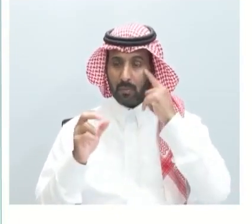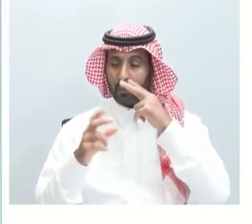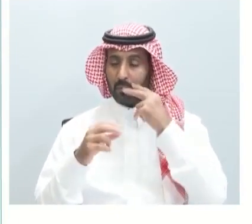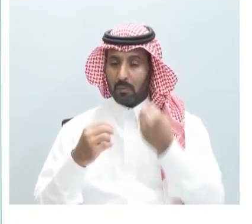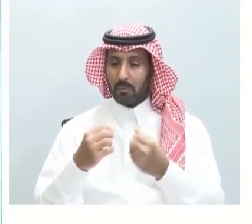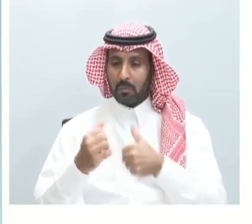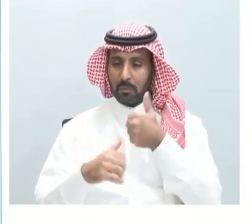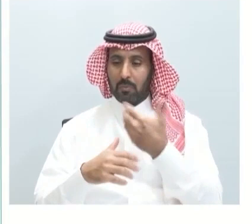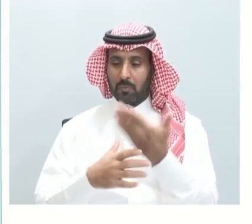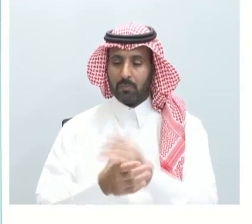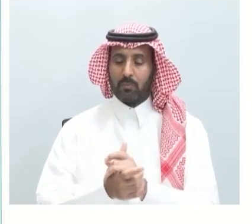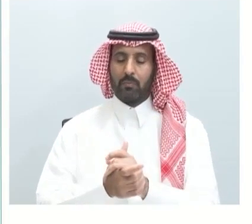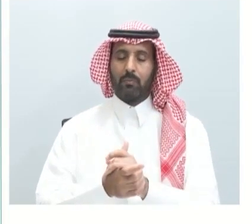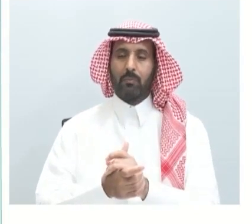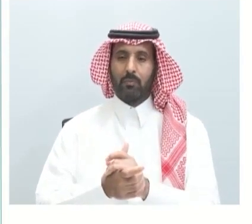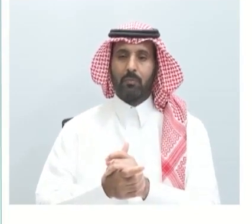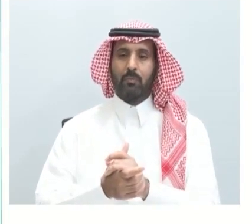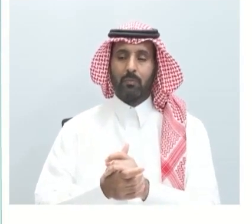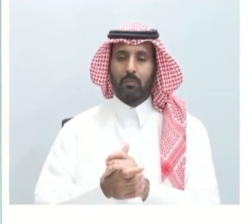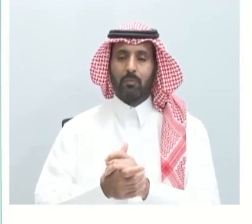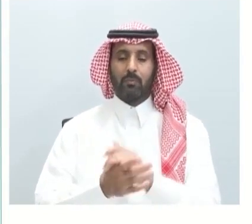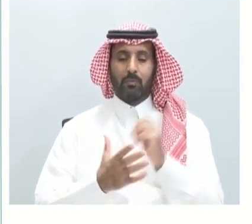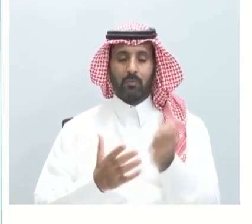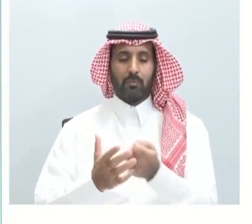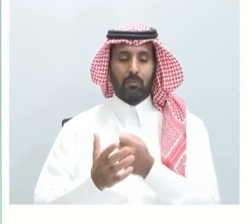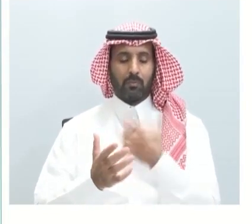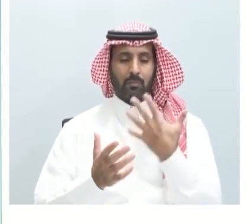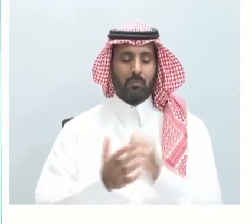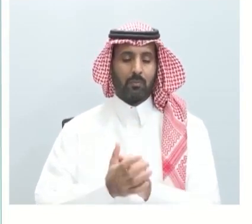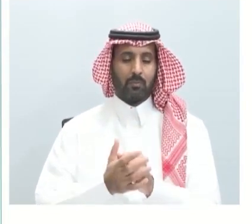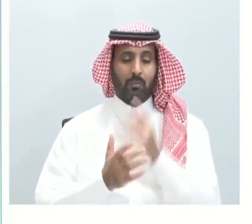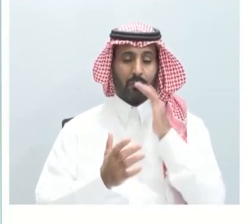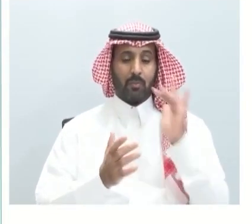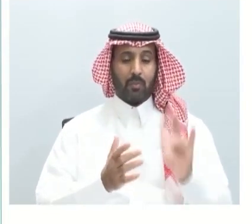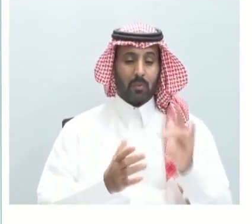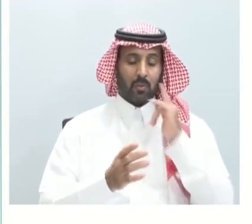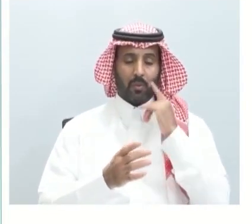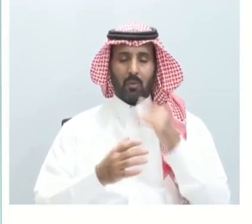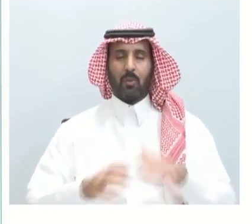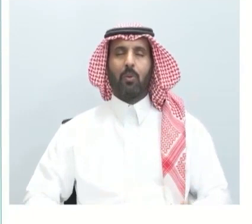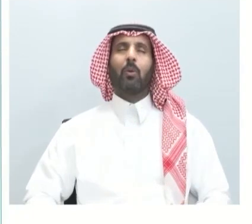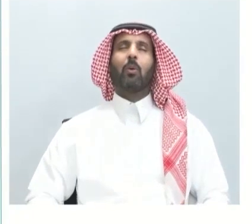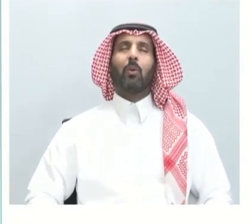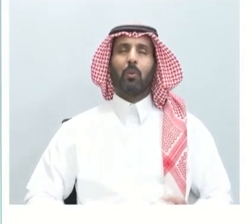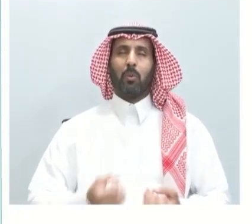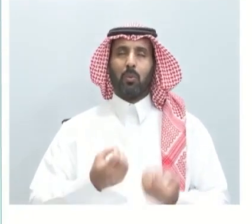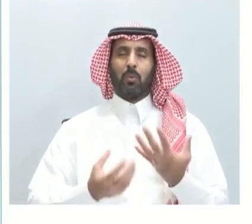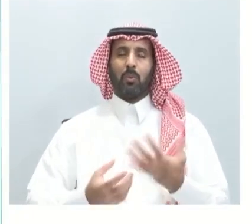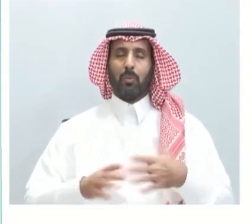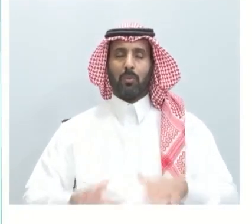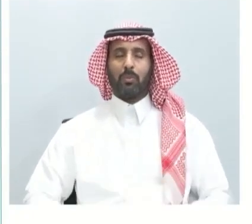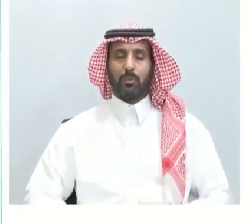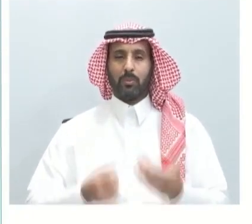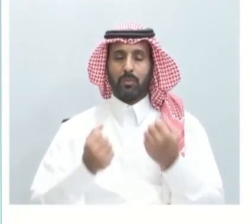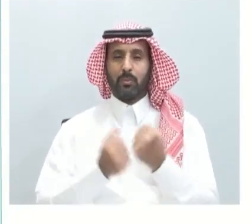is fascinating. Also here, also, number five, sitting in a sauna is relaxing. Sitting